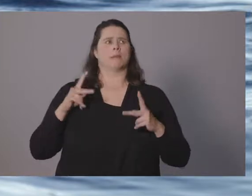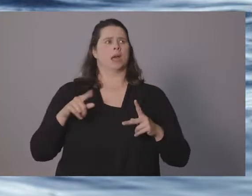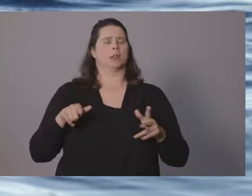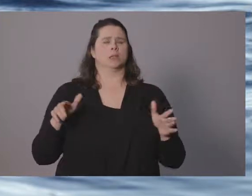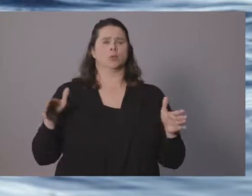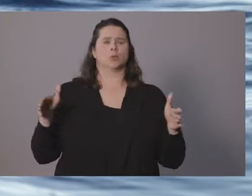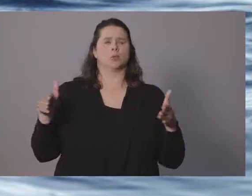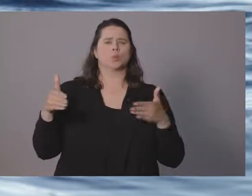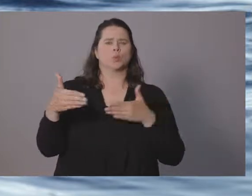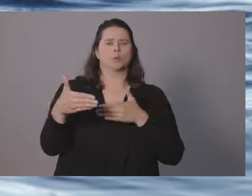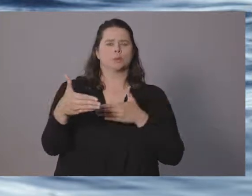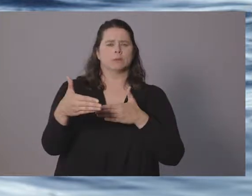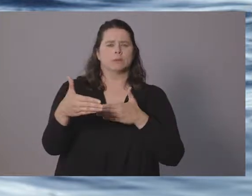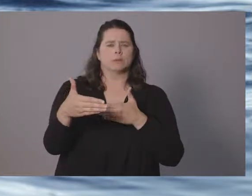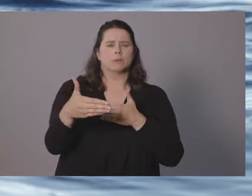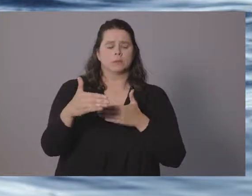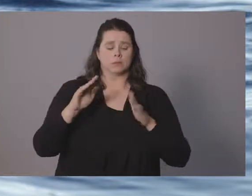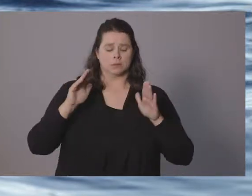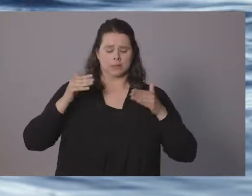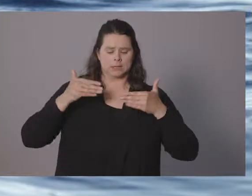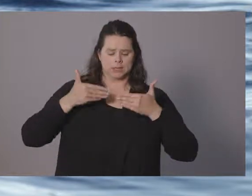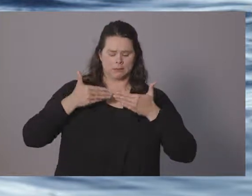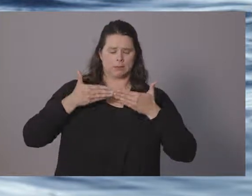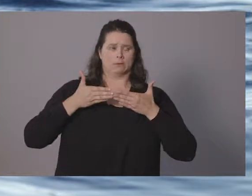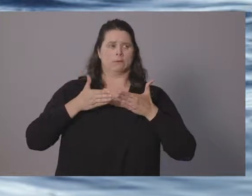Bringing your awareness back into the room,